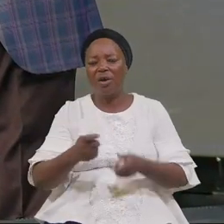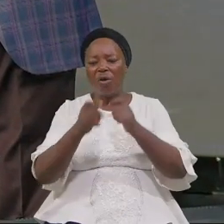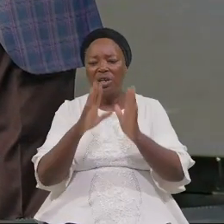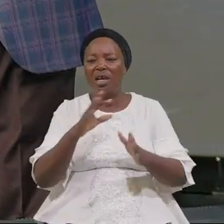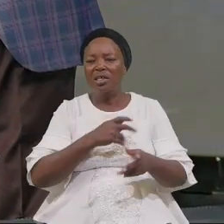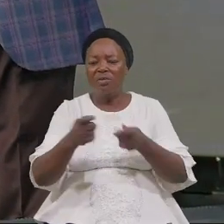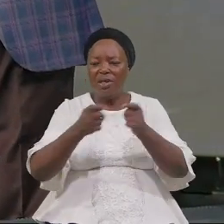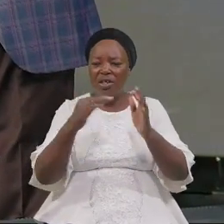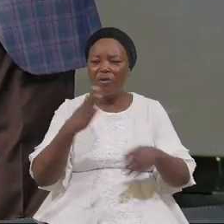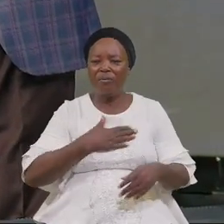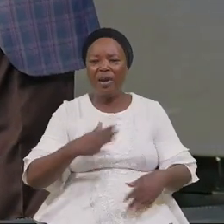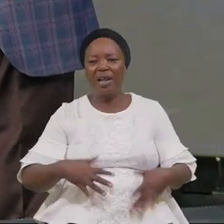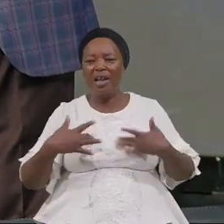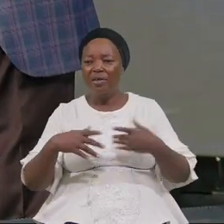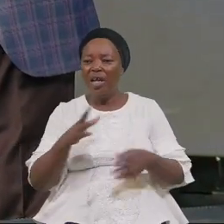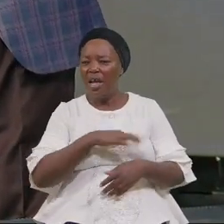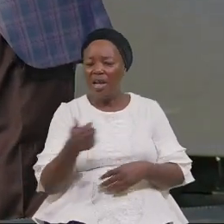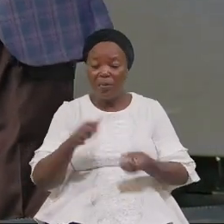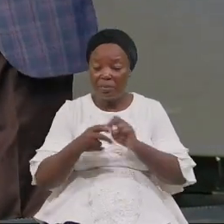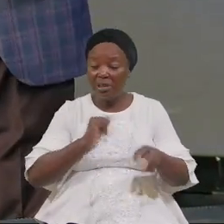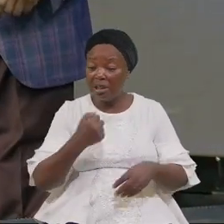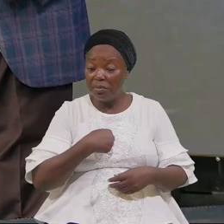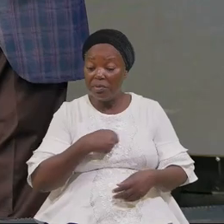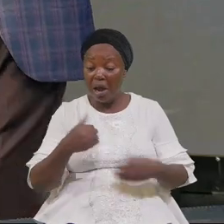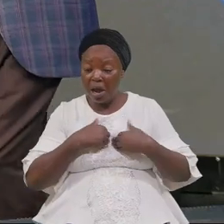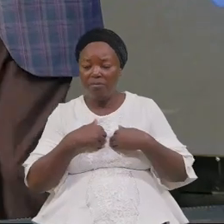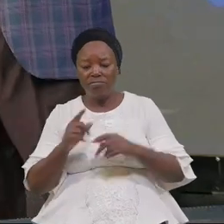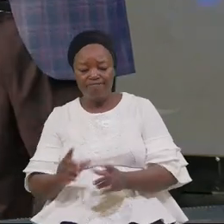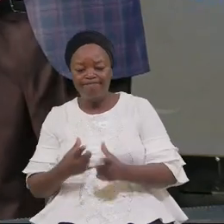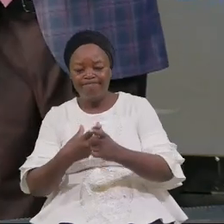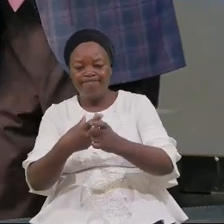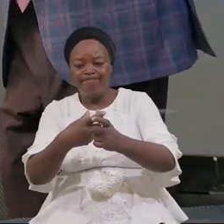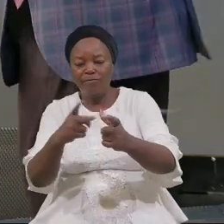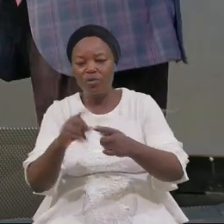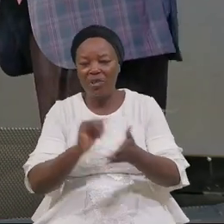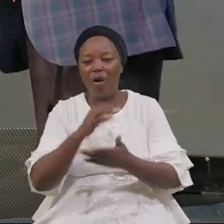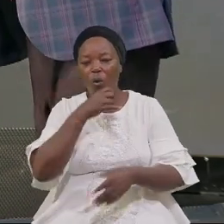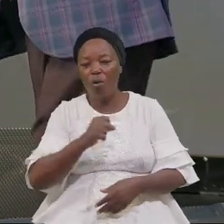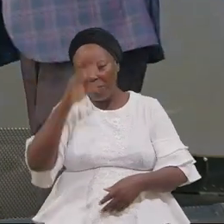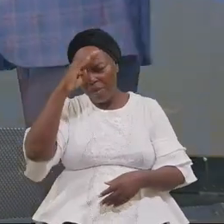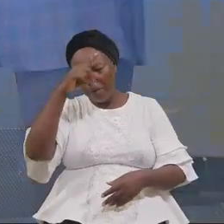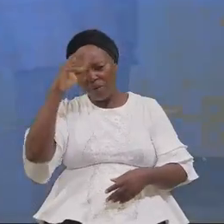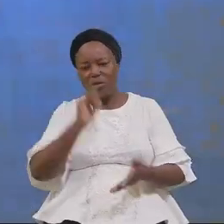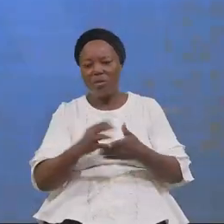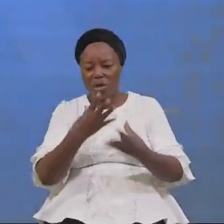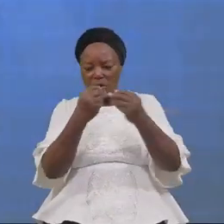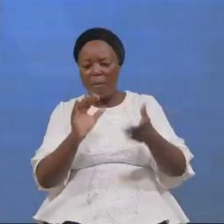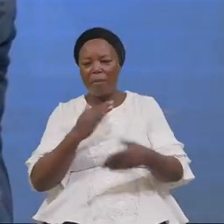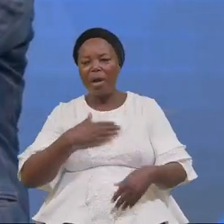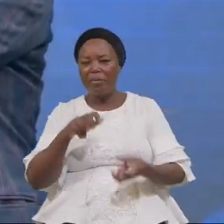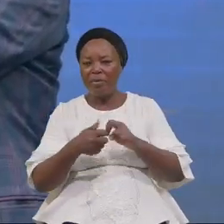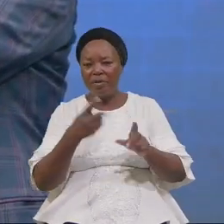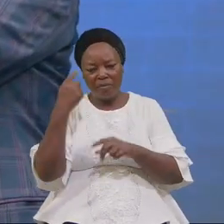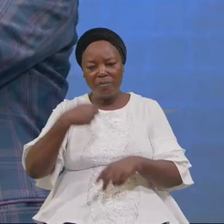of my life, any problem I have, he is the one to solve it, then Jesus is